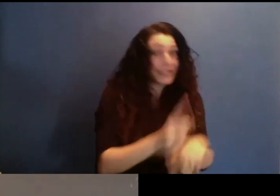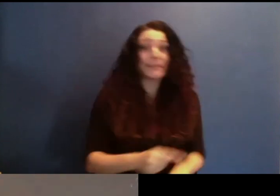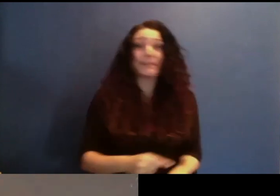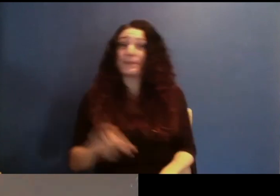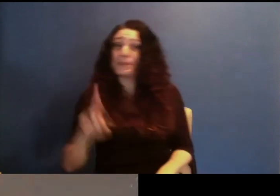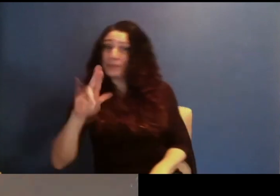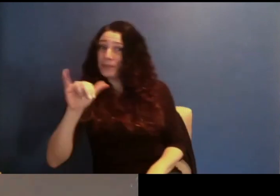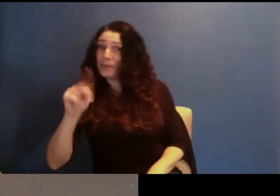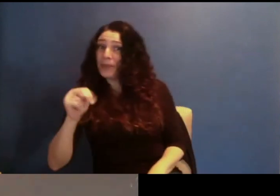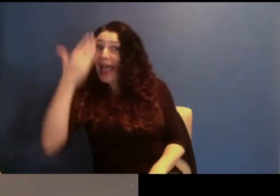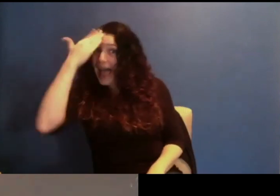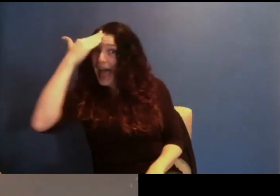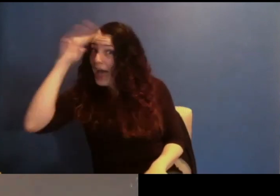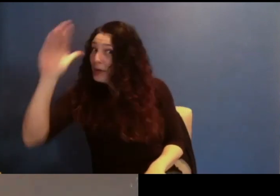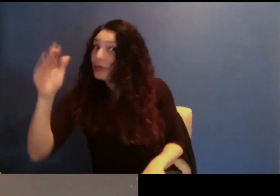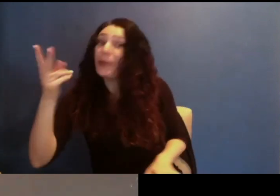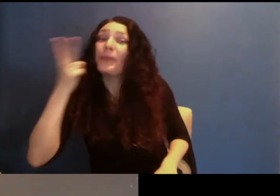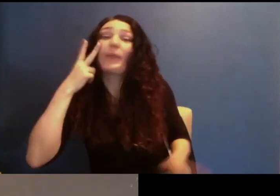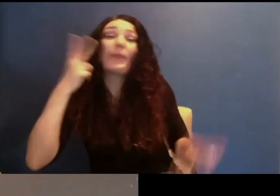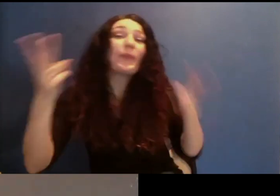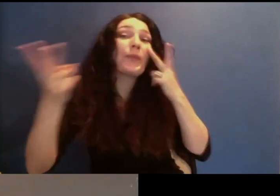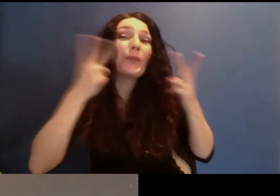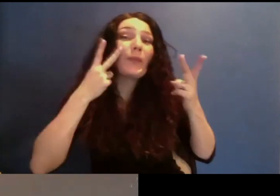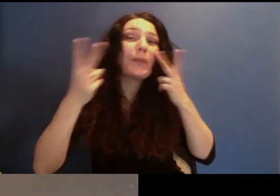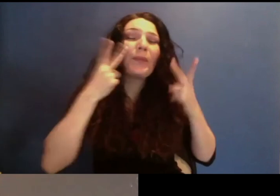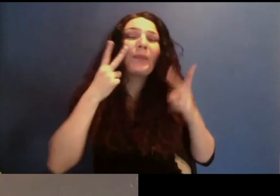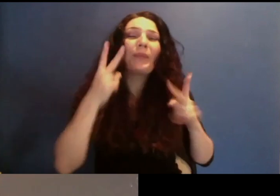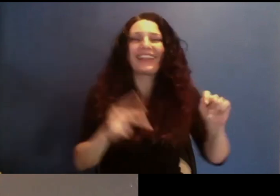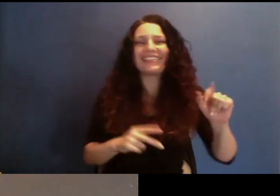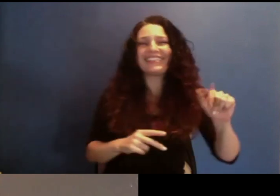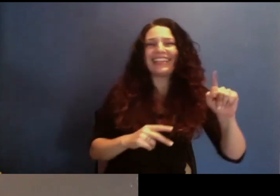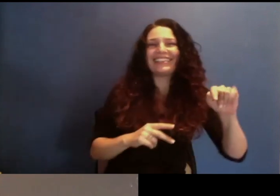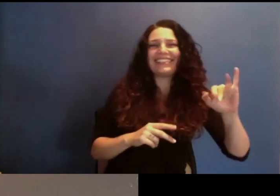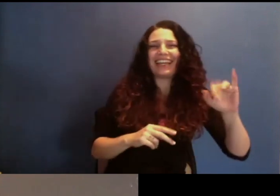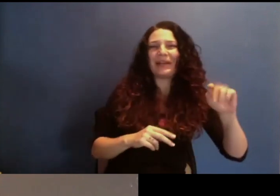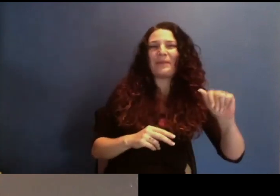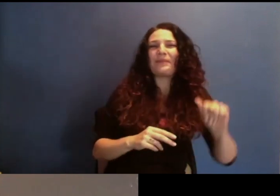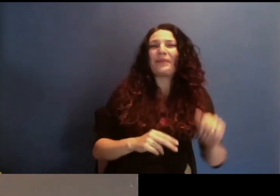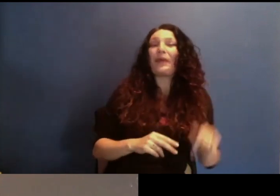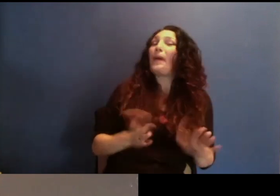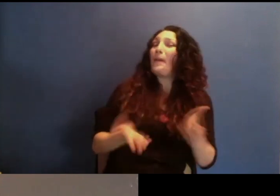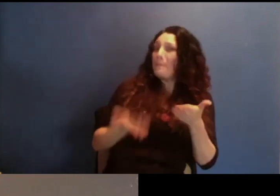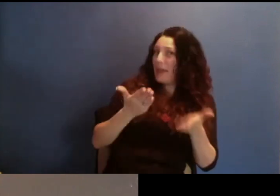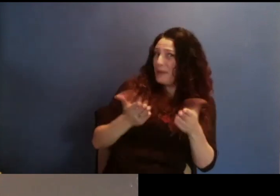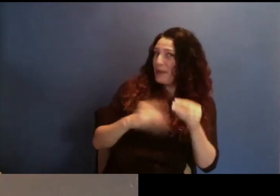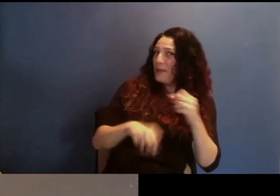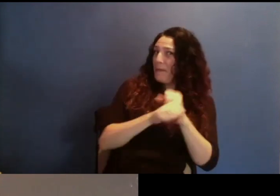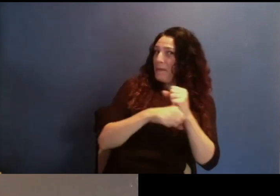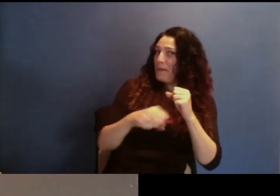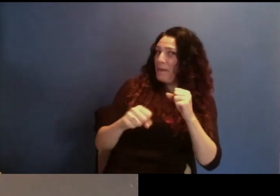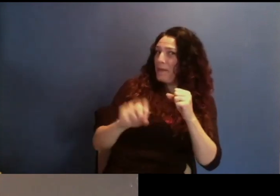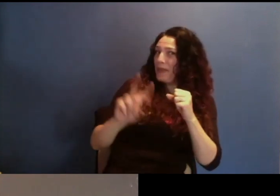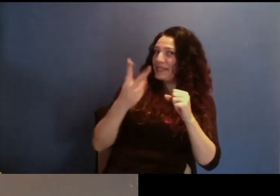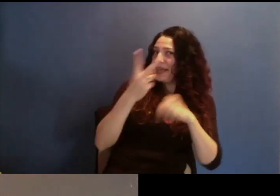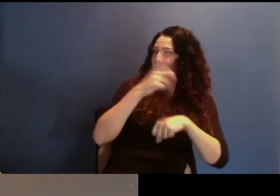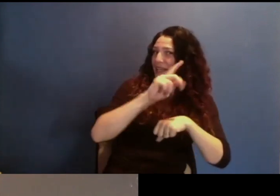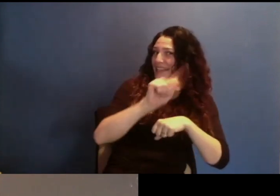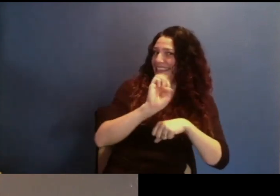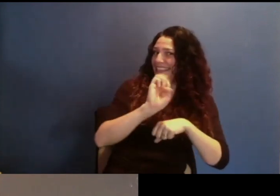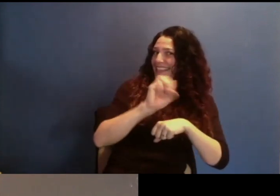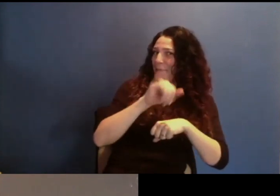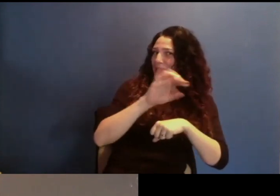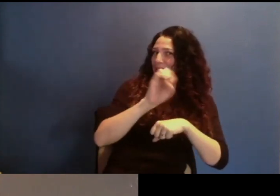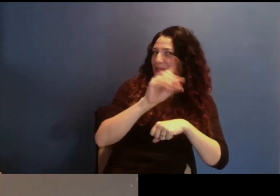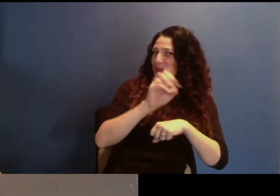Okay, you guys hear that? So we may be getting a little bit more special when it comes back. So we're at the end of this. I want to